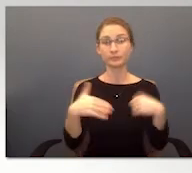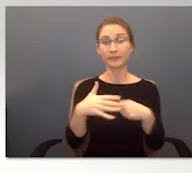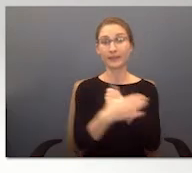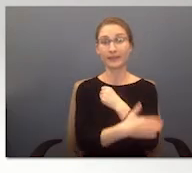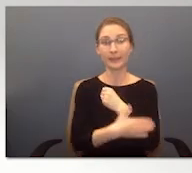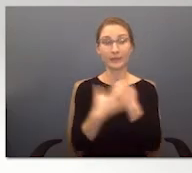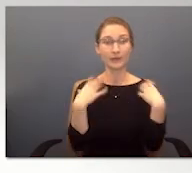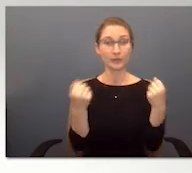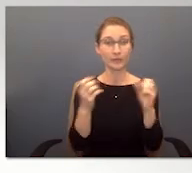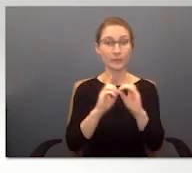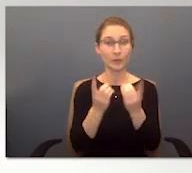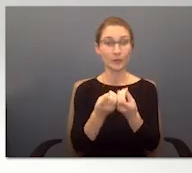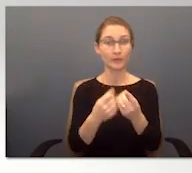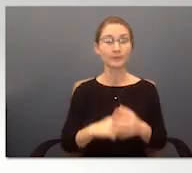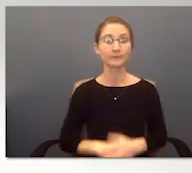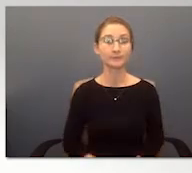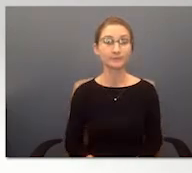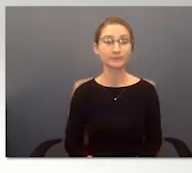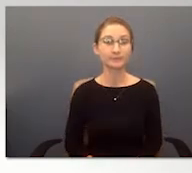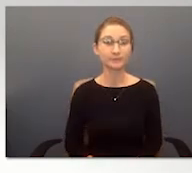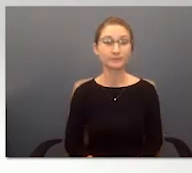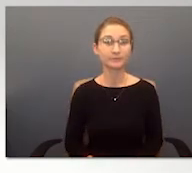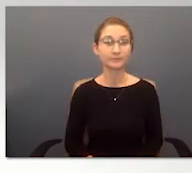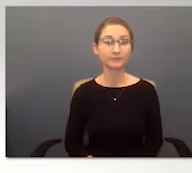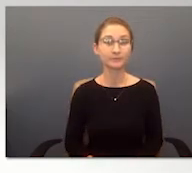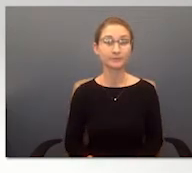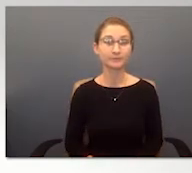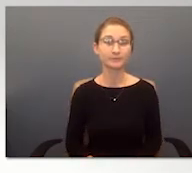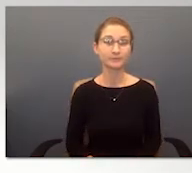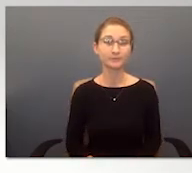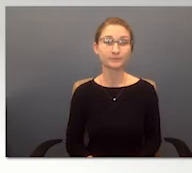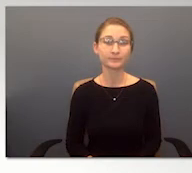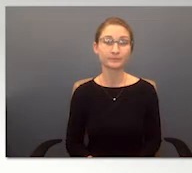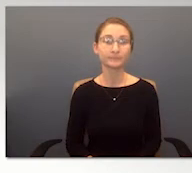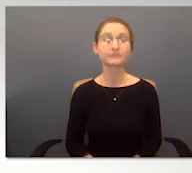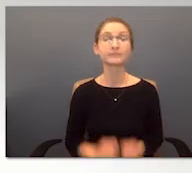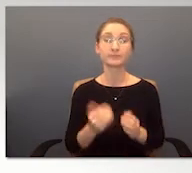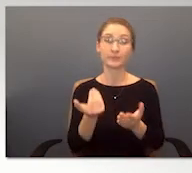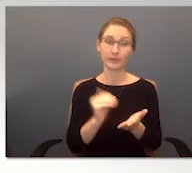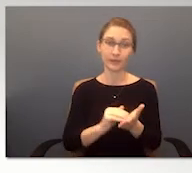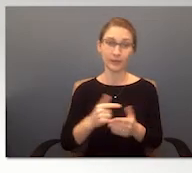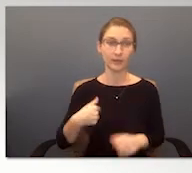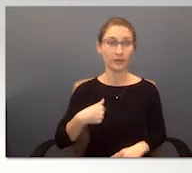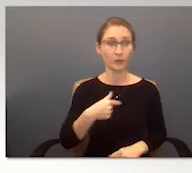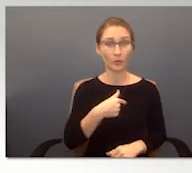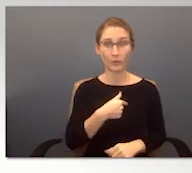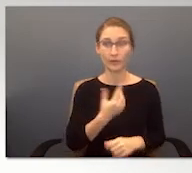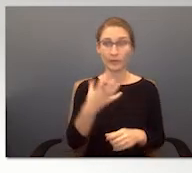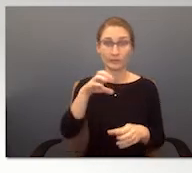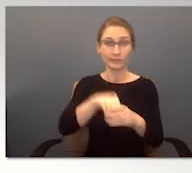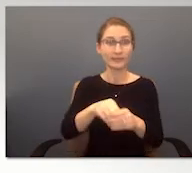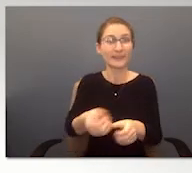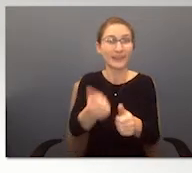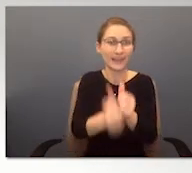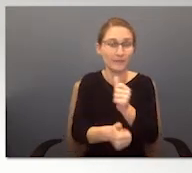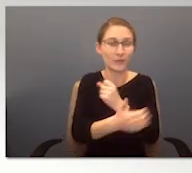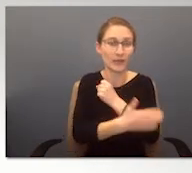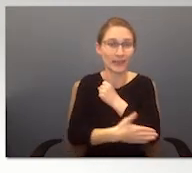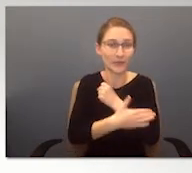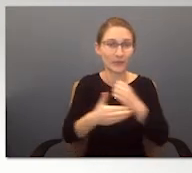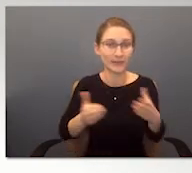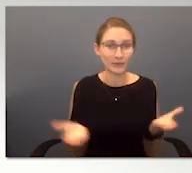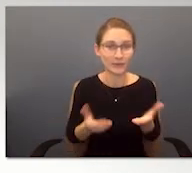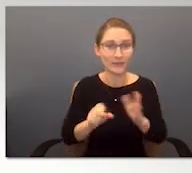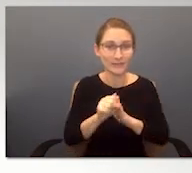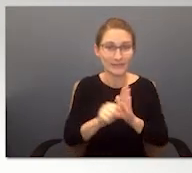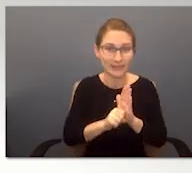health departments. These are the implementation arms of the Florida public health system. Again, we're in every one of the 67 counties